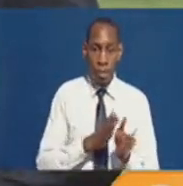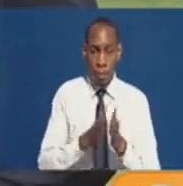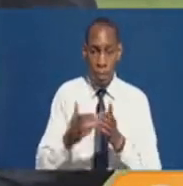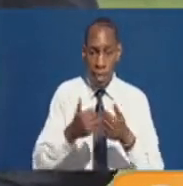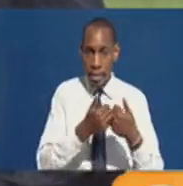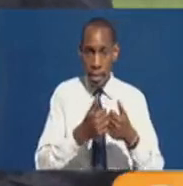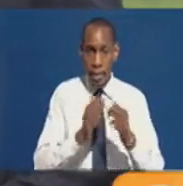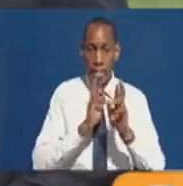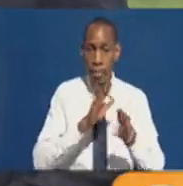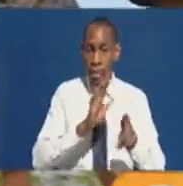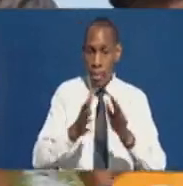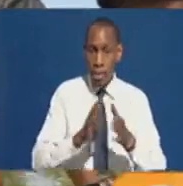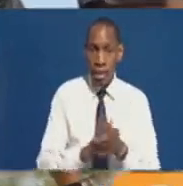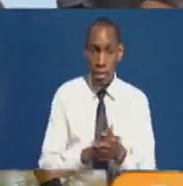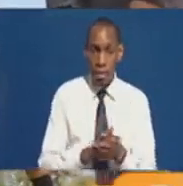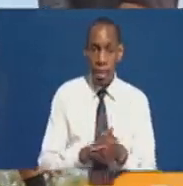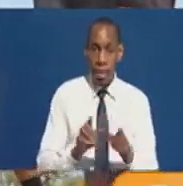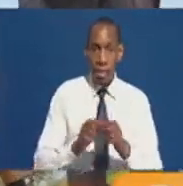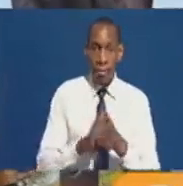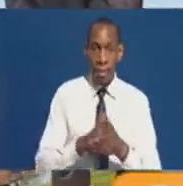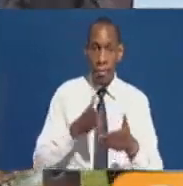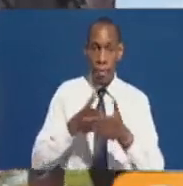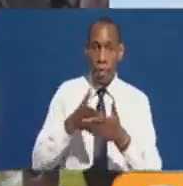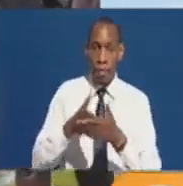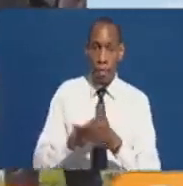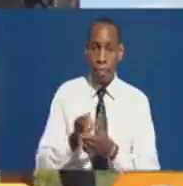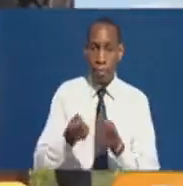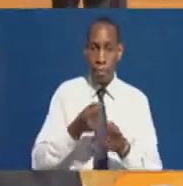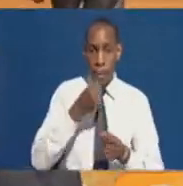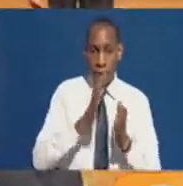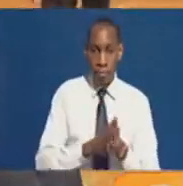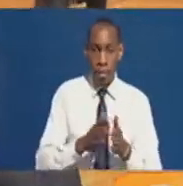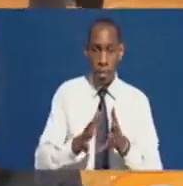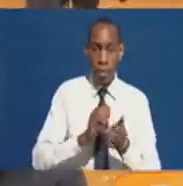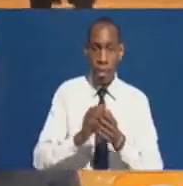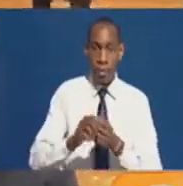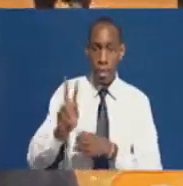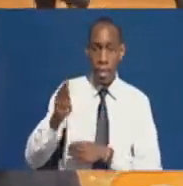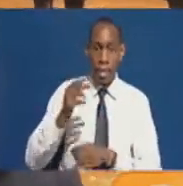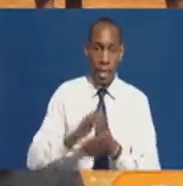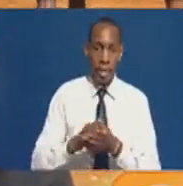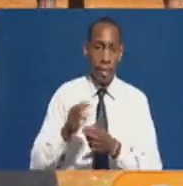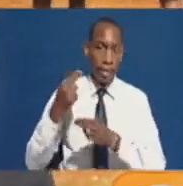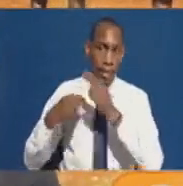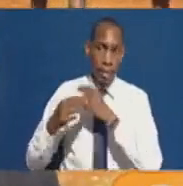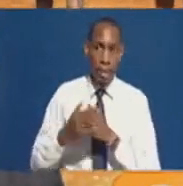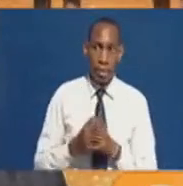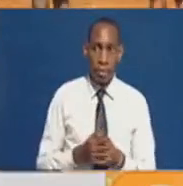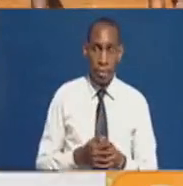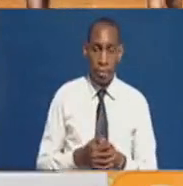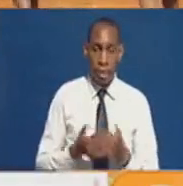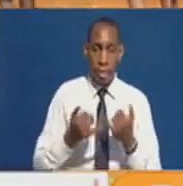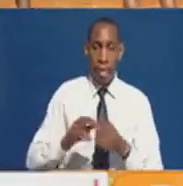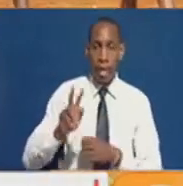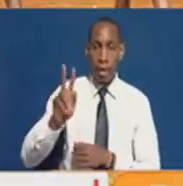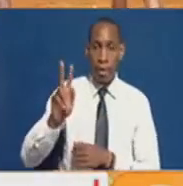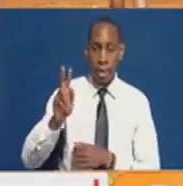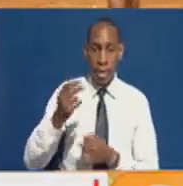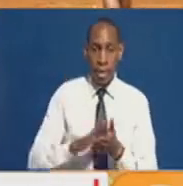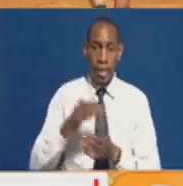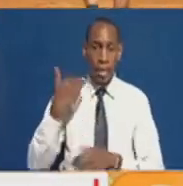to prevent some few referees from destroying Kenya's image. The way the government in honor criminalizes doping, that if you are